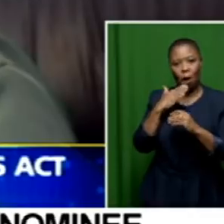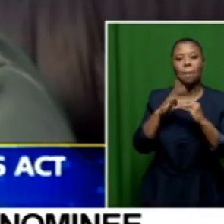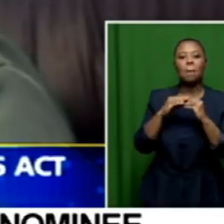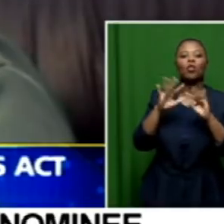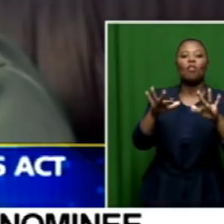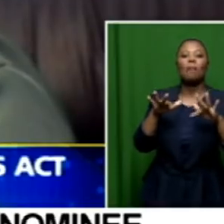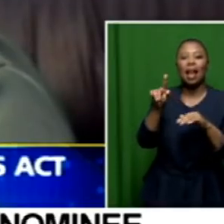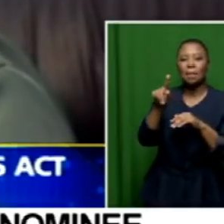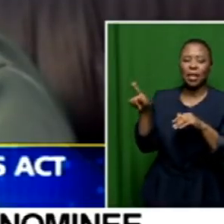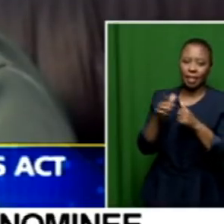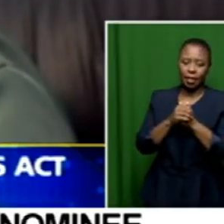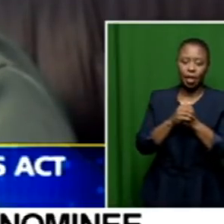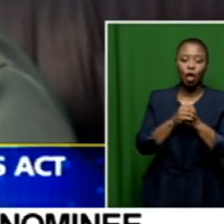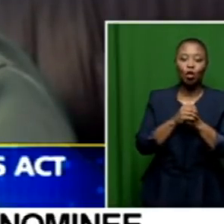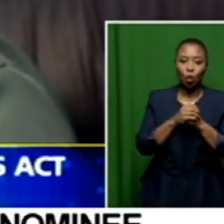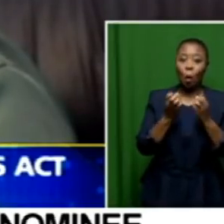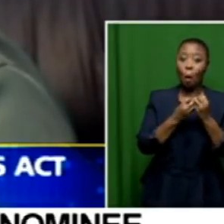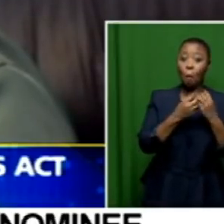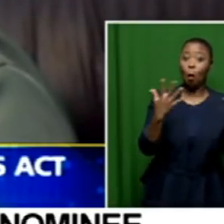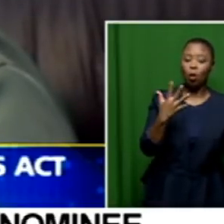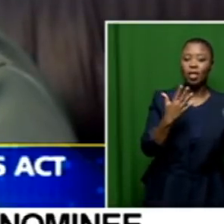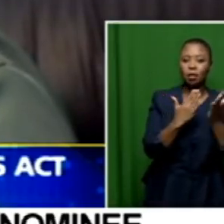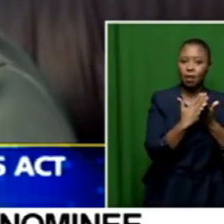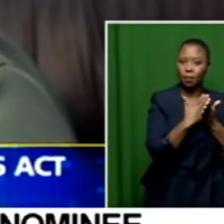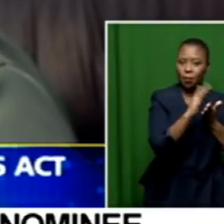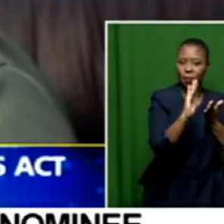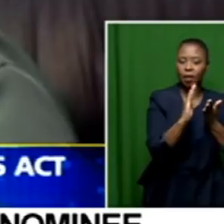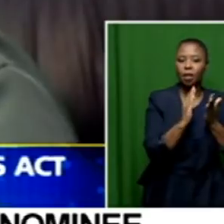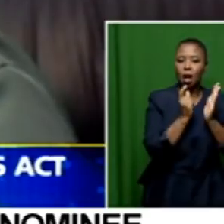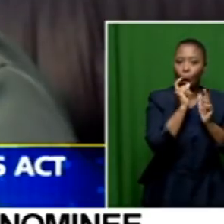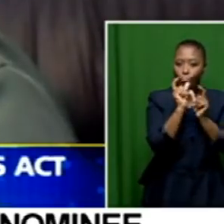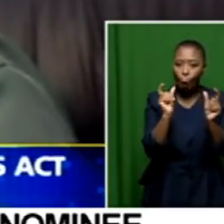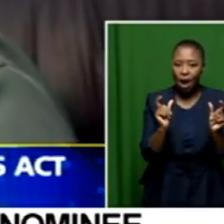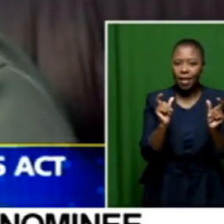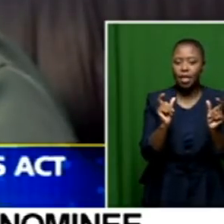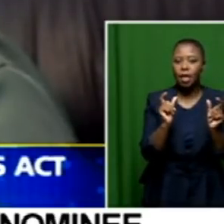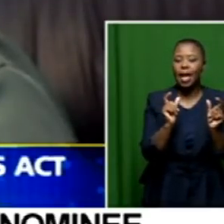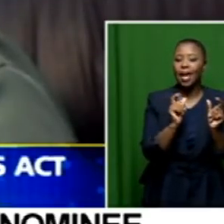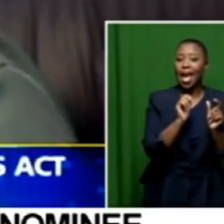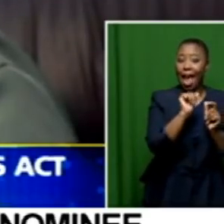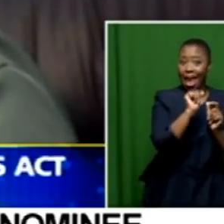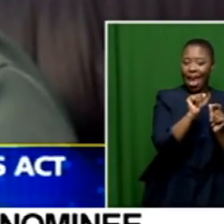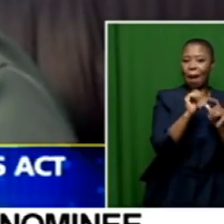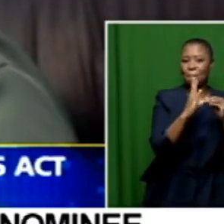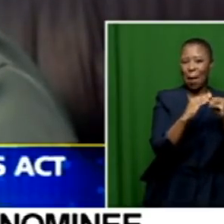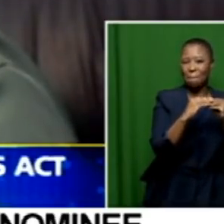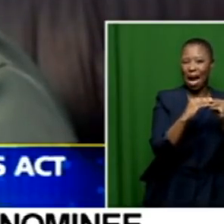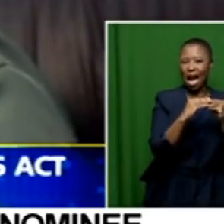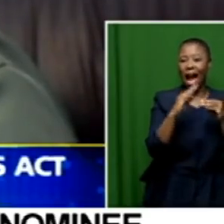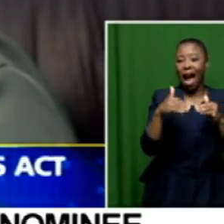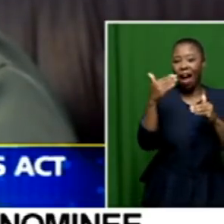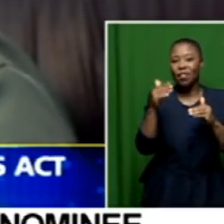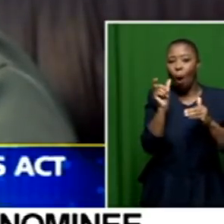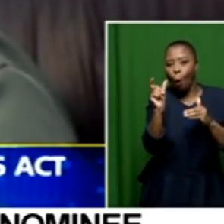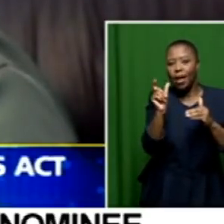The majority judgment holds that the omission of the words other than a member after the word person